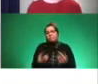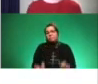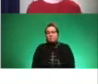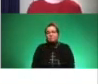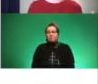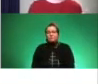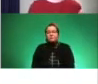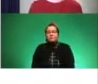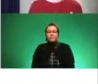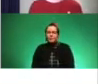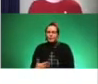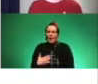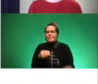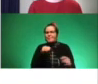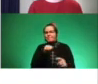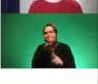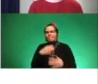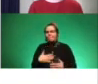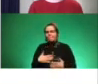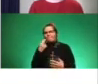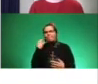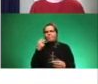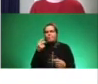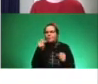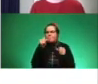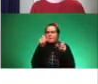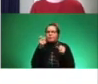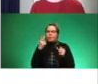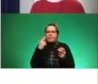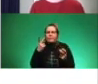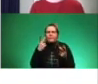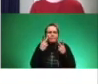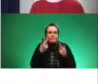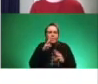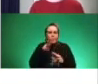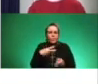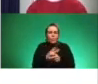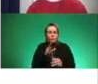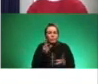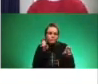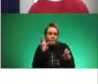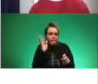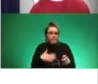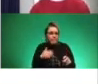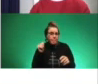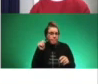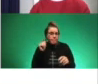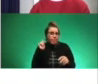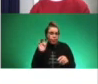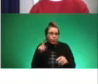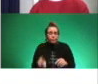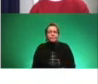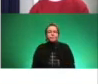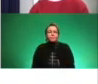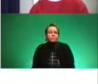basically they're just happy snaps, but yeah, it's a really amazing way to see the world and to see your backyard. And that's really one of the things that I